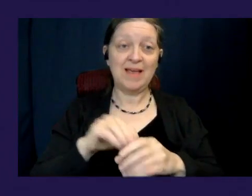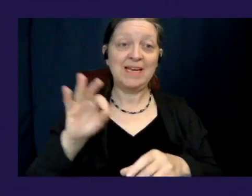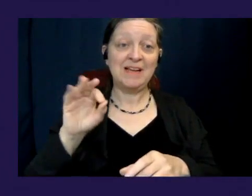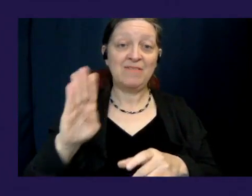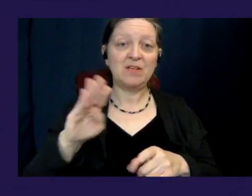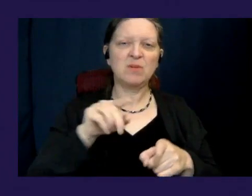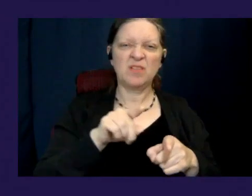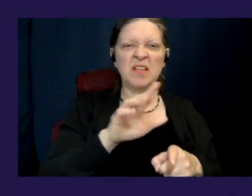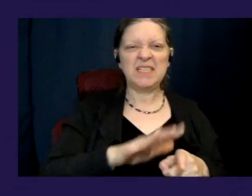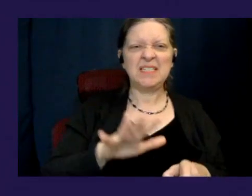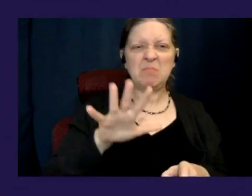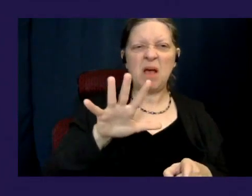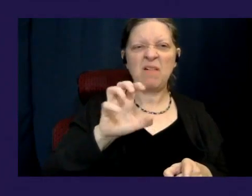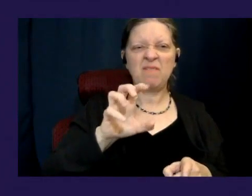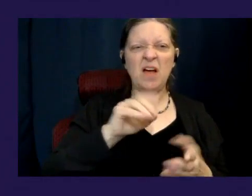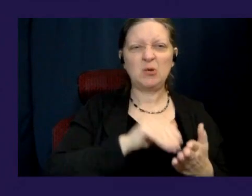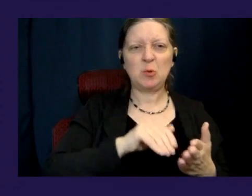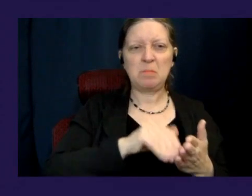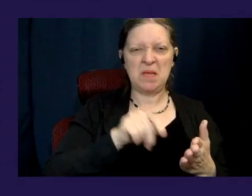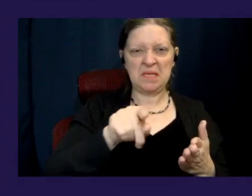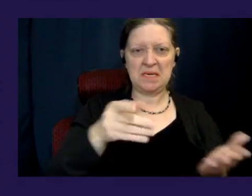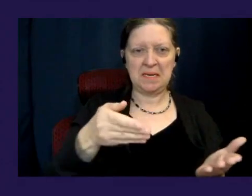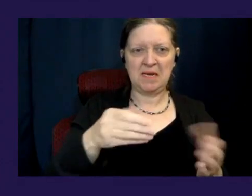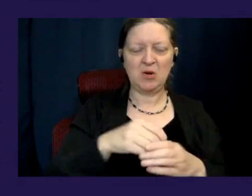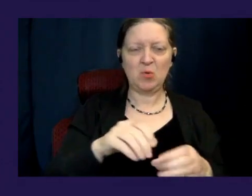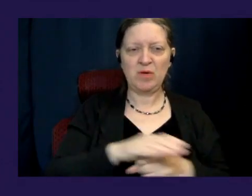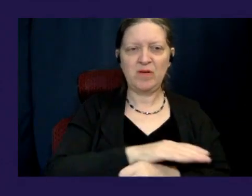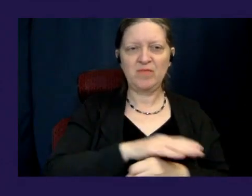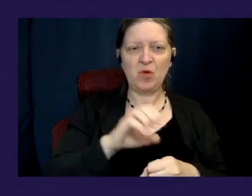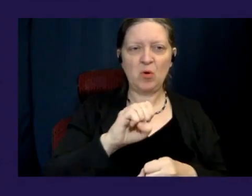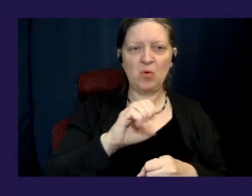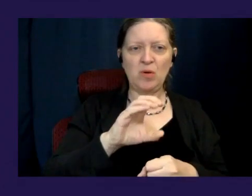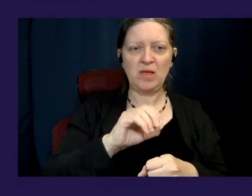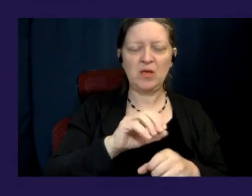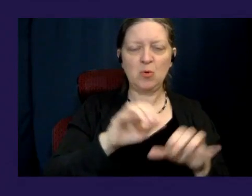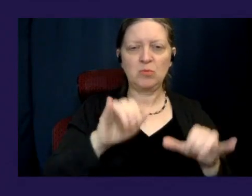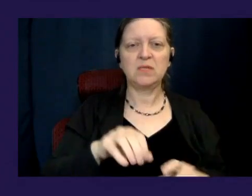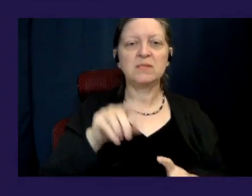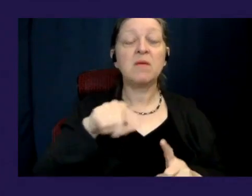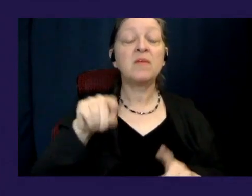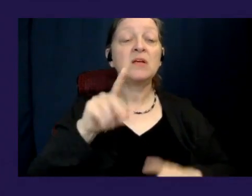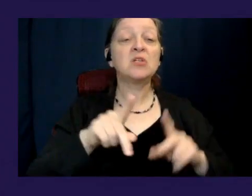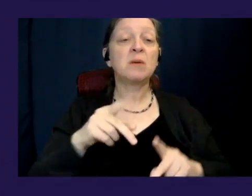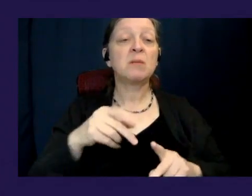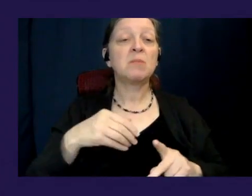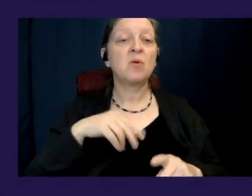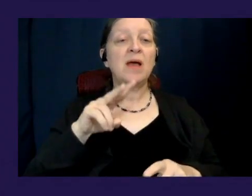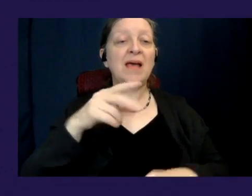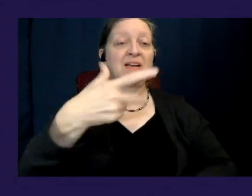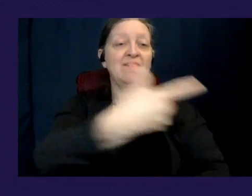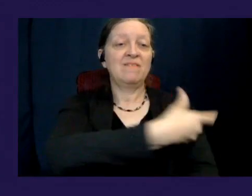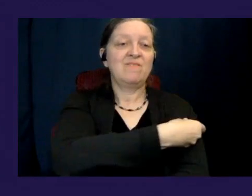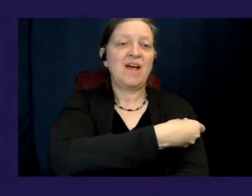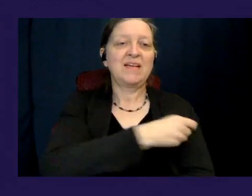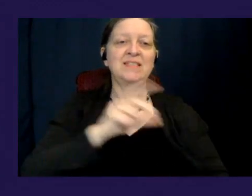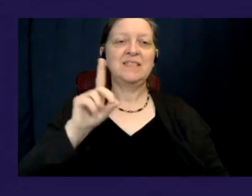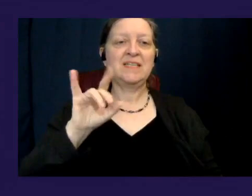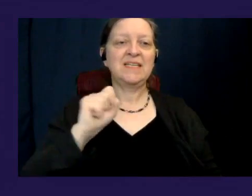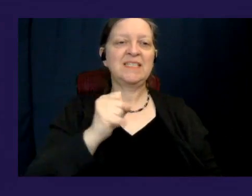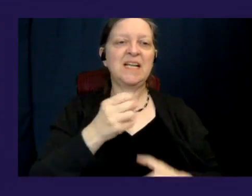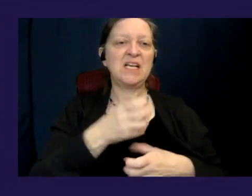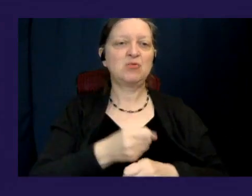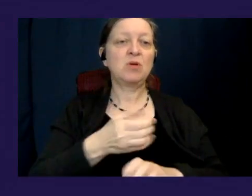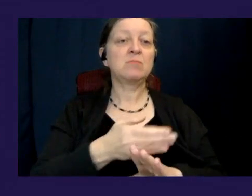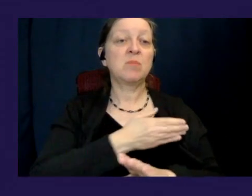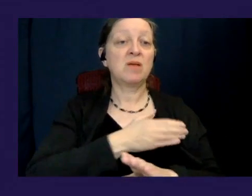ecosystem that have vaccine distrust prior to COVID. So if we go to the next slide, this is what it